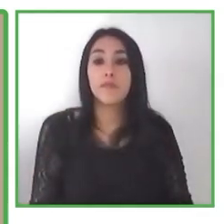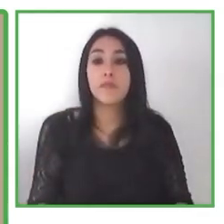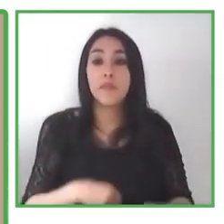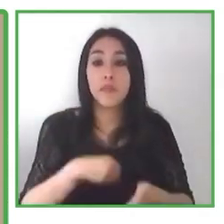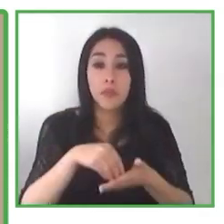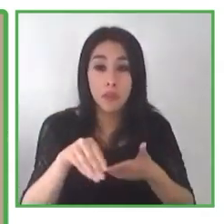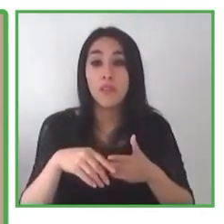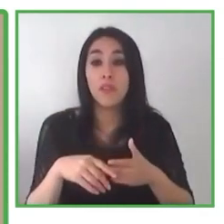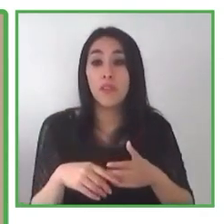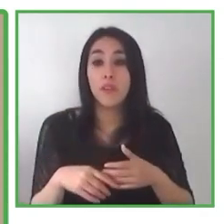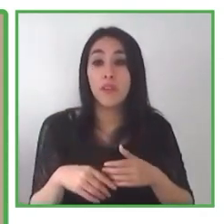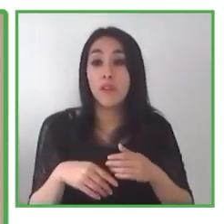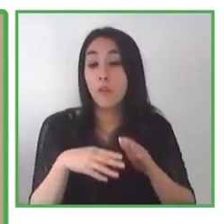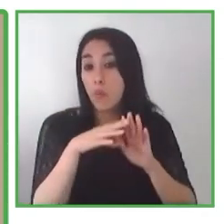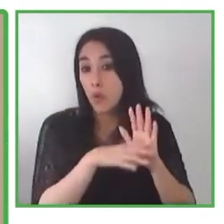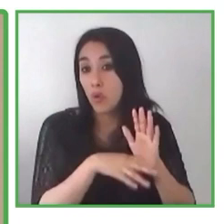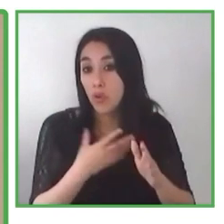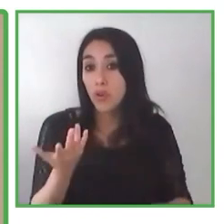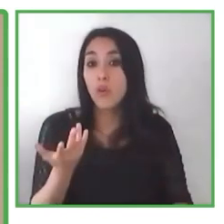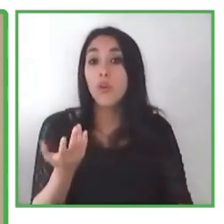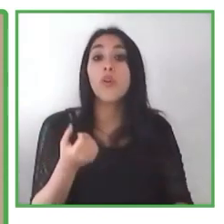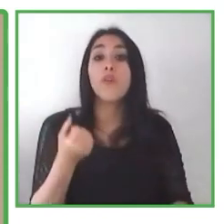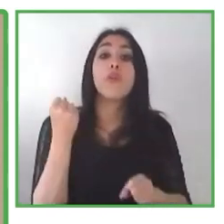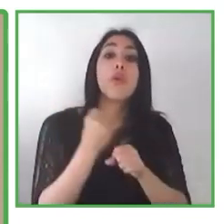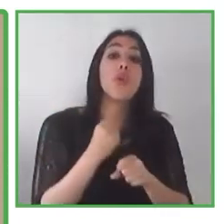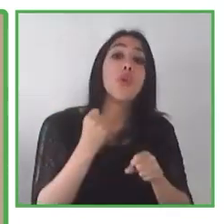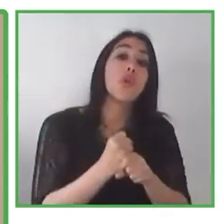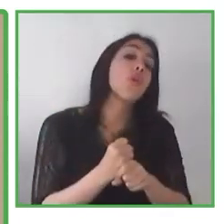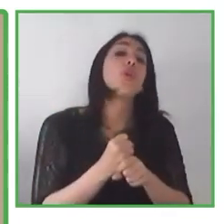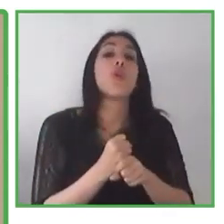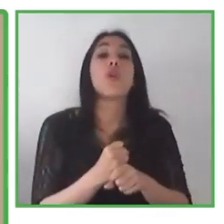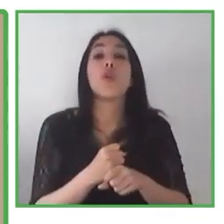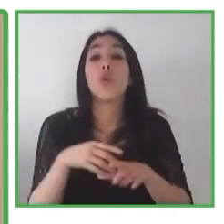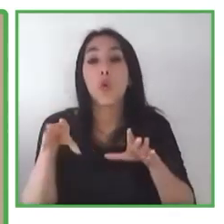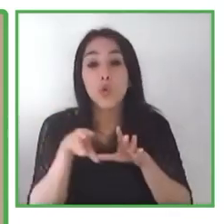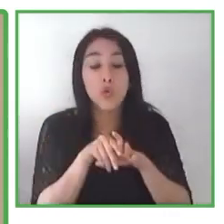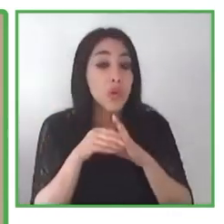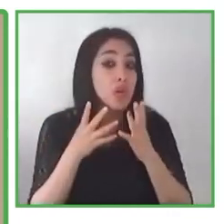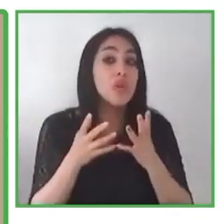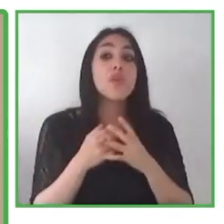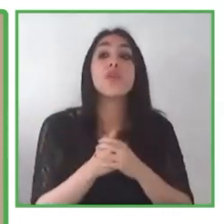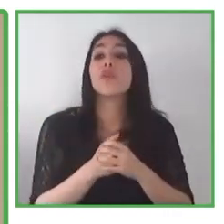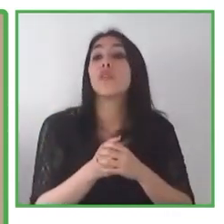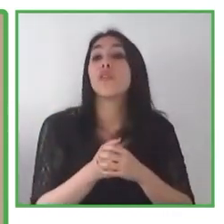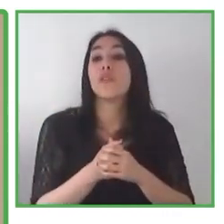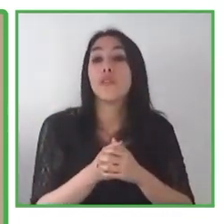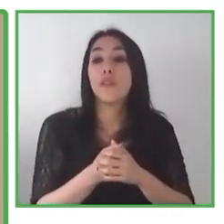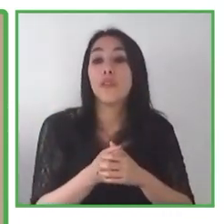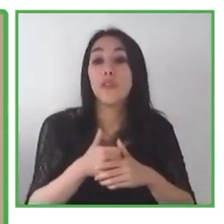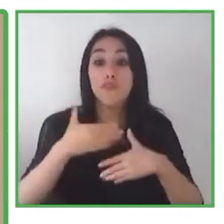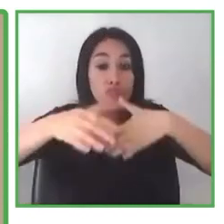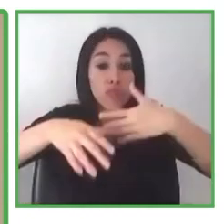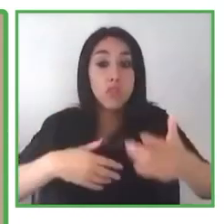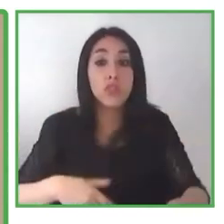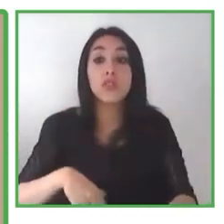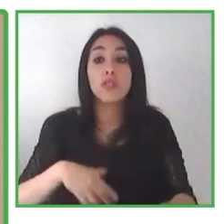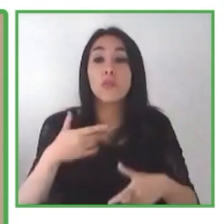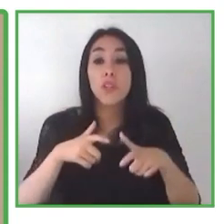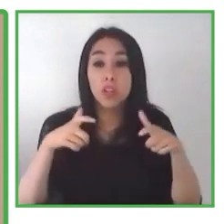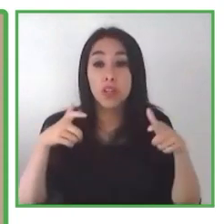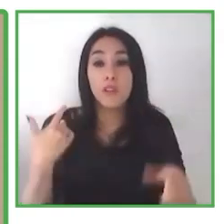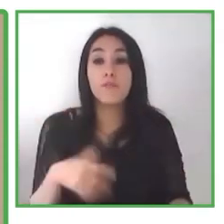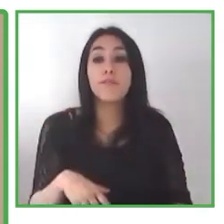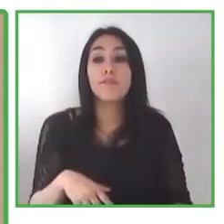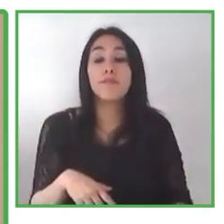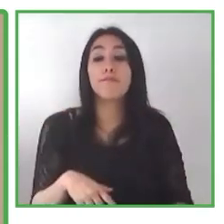is used for these programs of including people with disabilities in employment. Now, from the